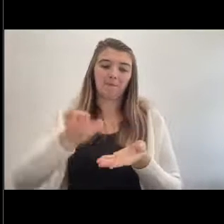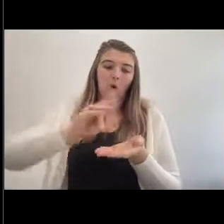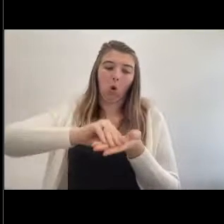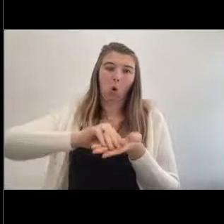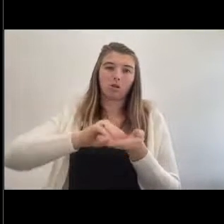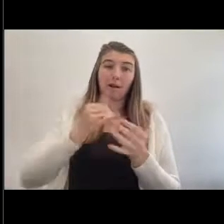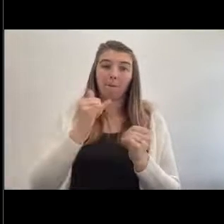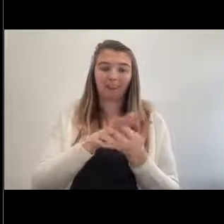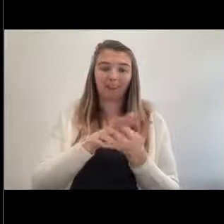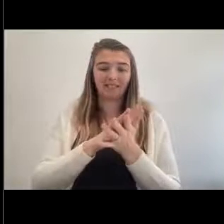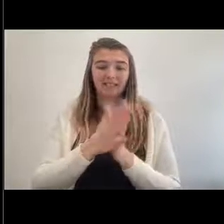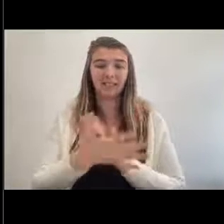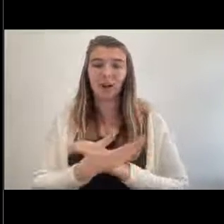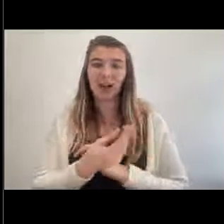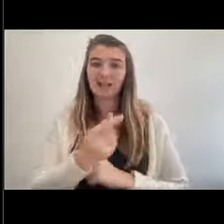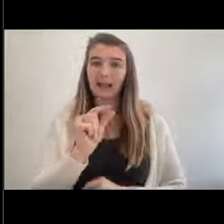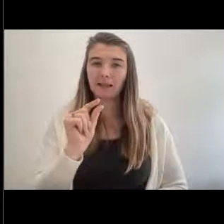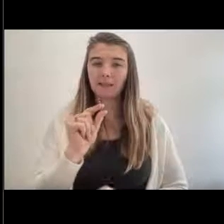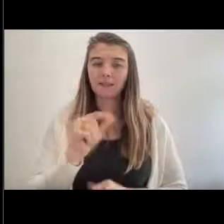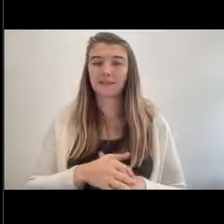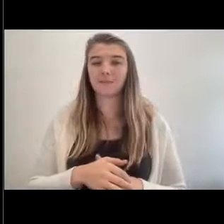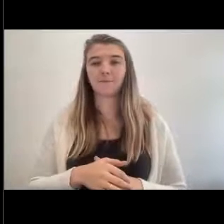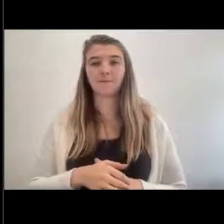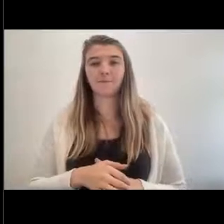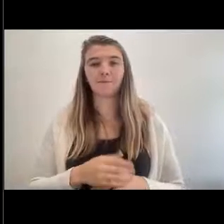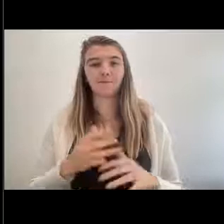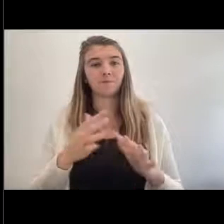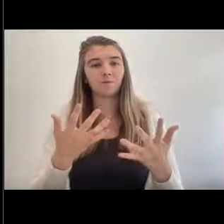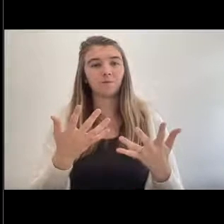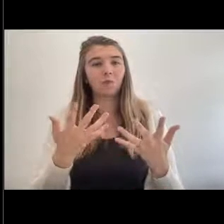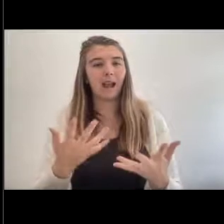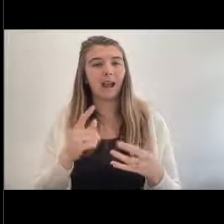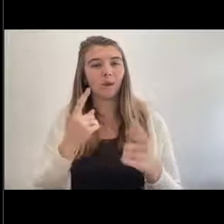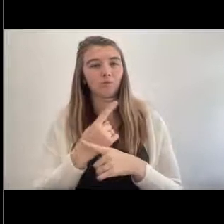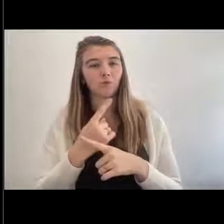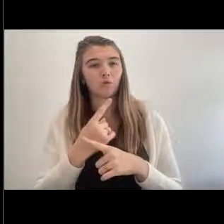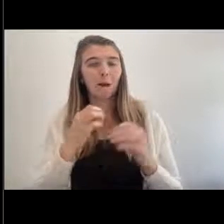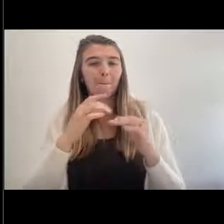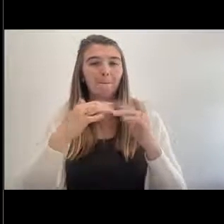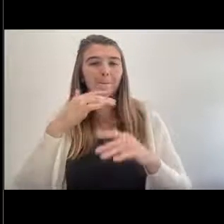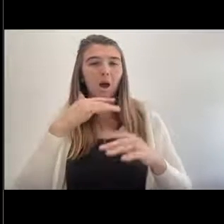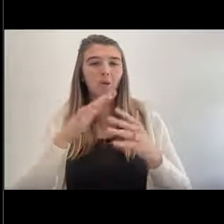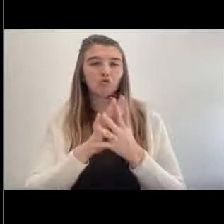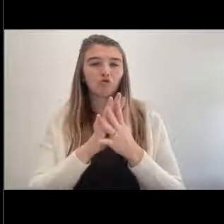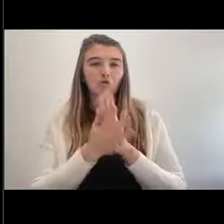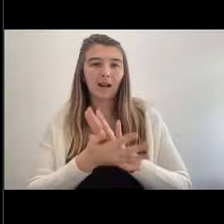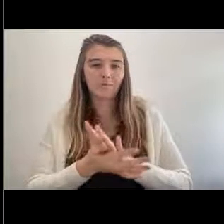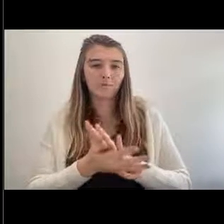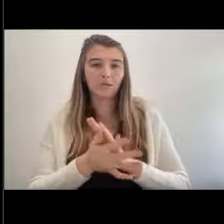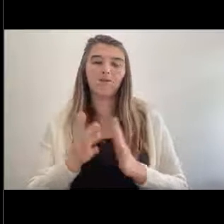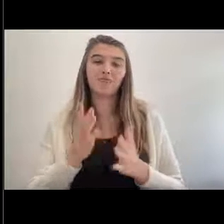breakdown of plastics to smaller intermediates and eventually to carbon dioxide and water. And the biggest question that we have in the